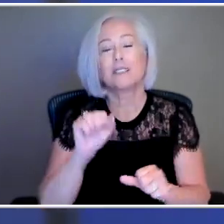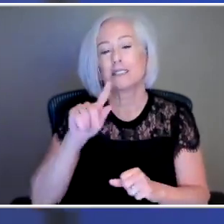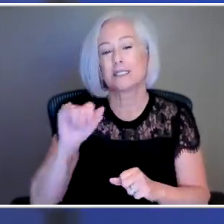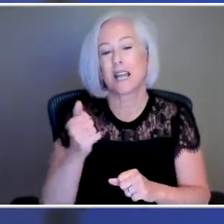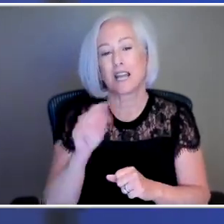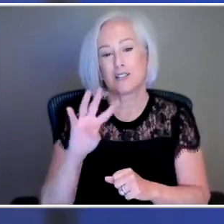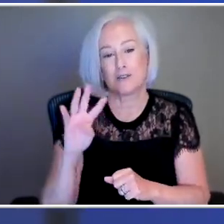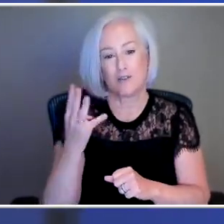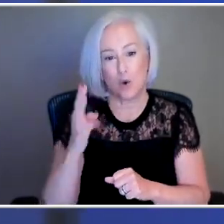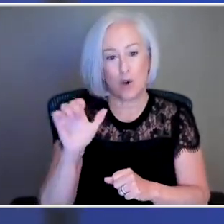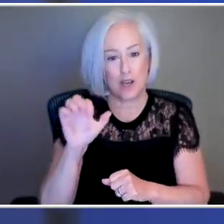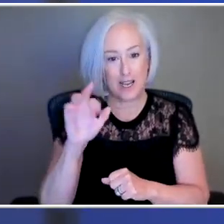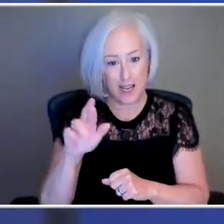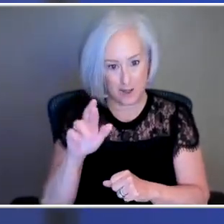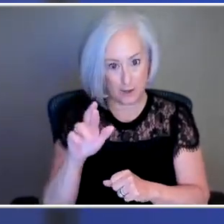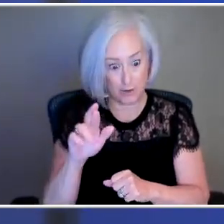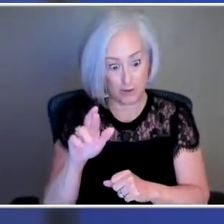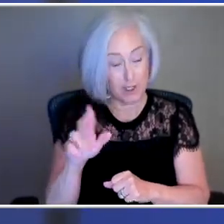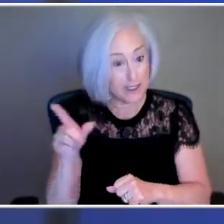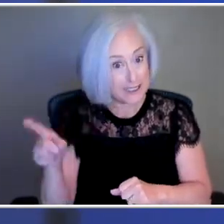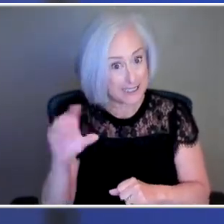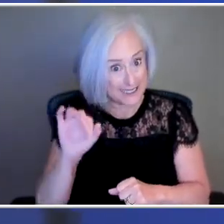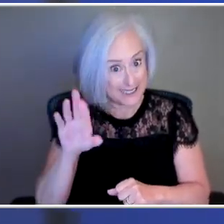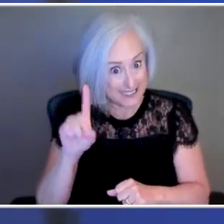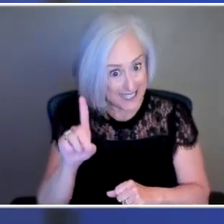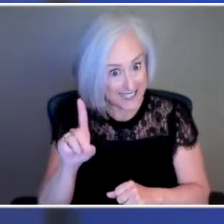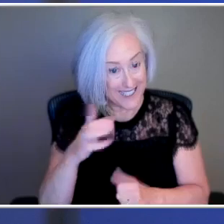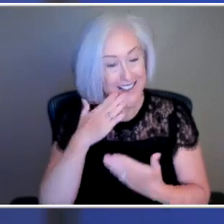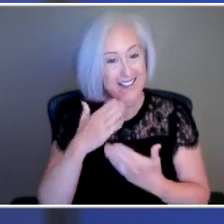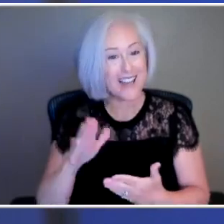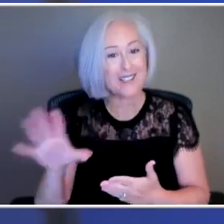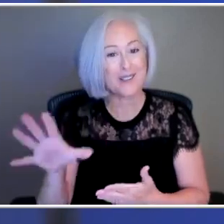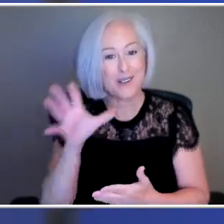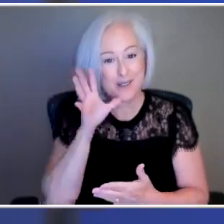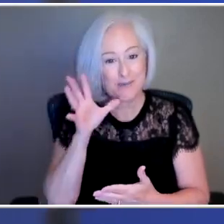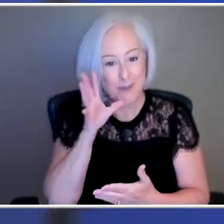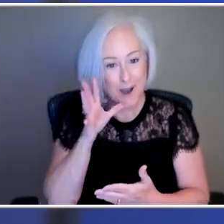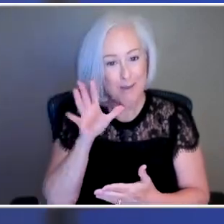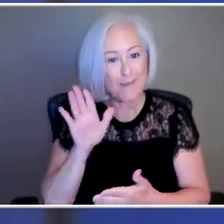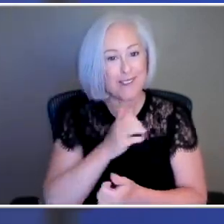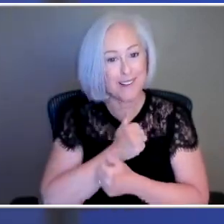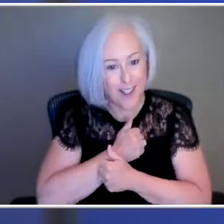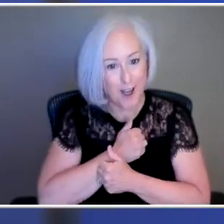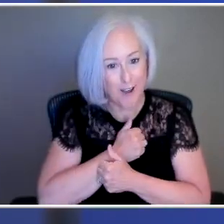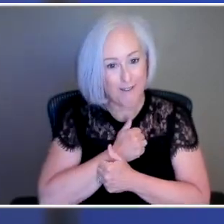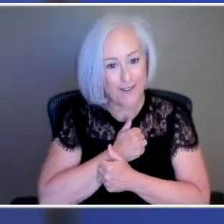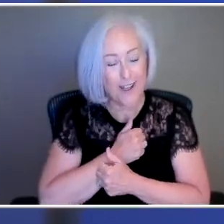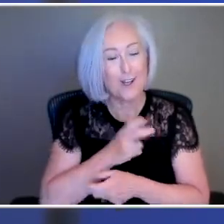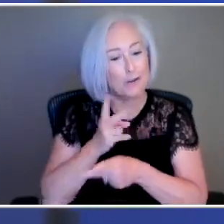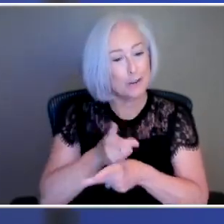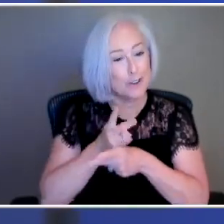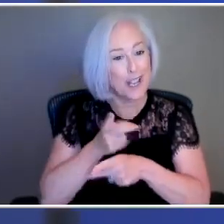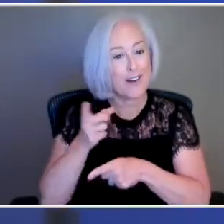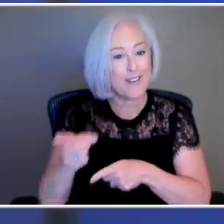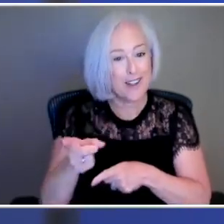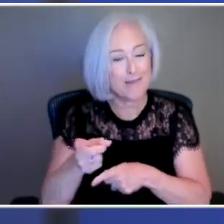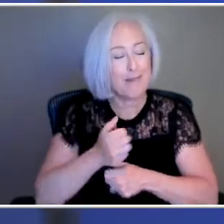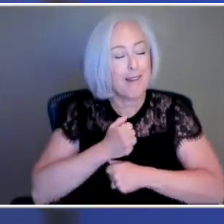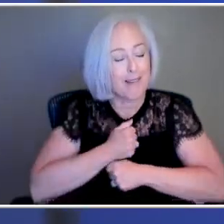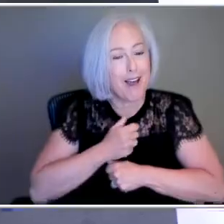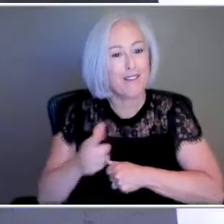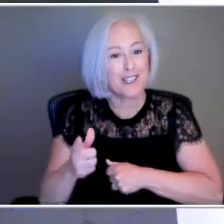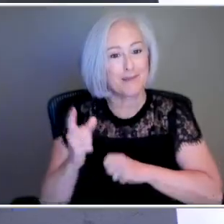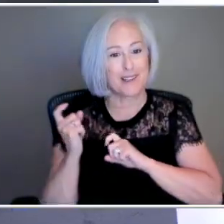support and the love of his own mother, who became his caretaker, his cheerleader, and ultimately his stem cell donor. And we